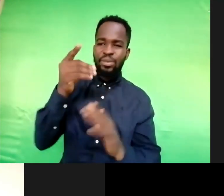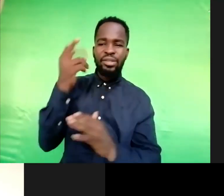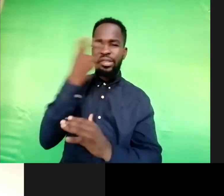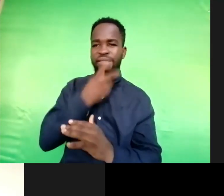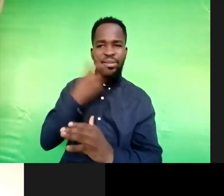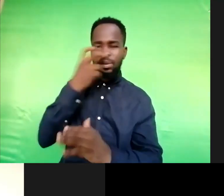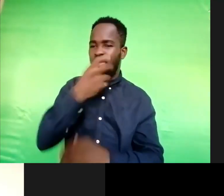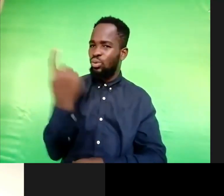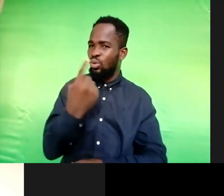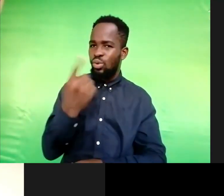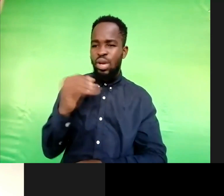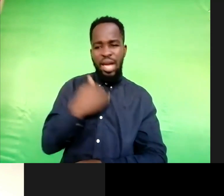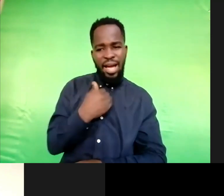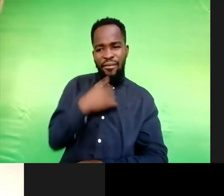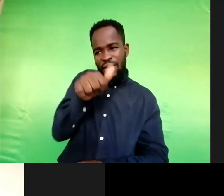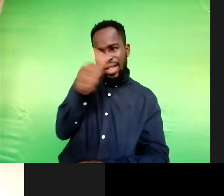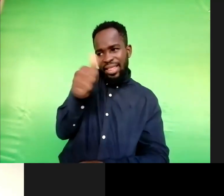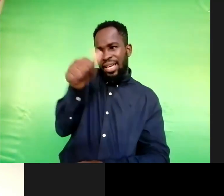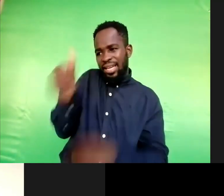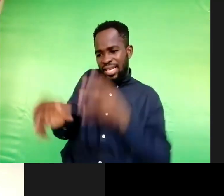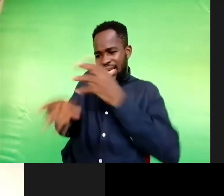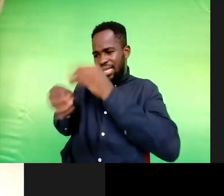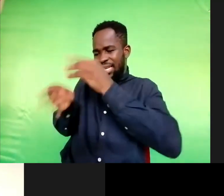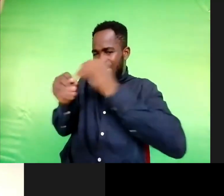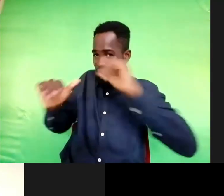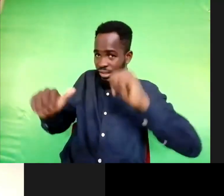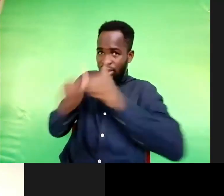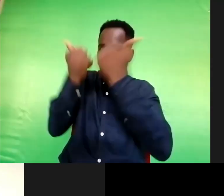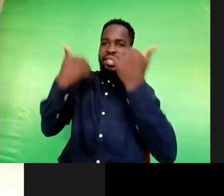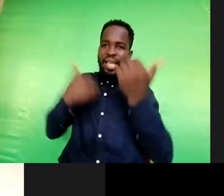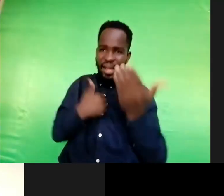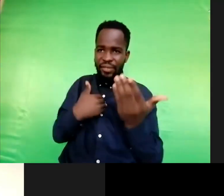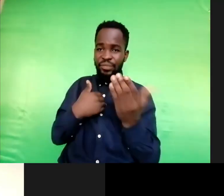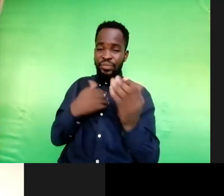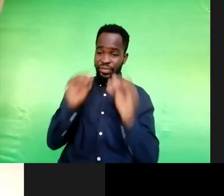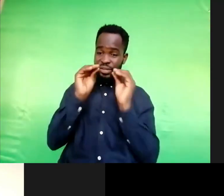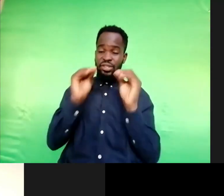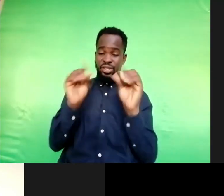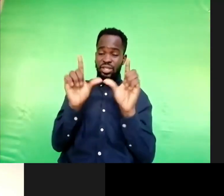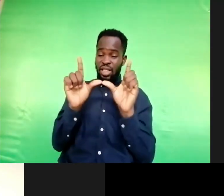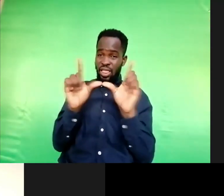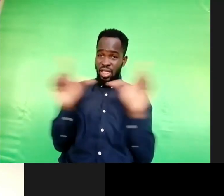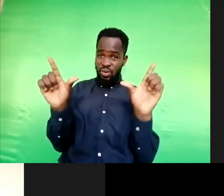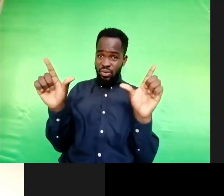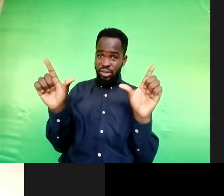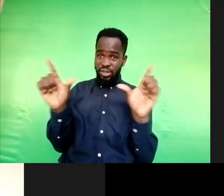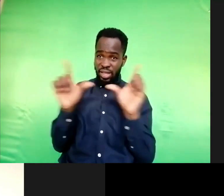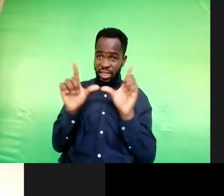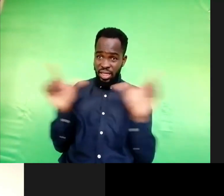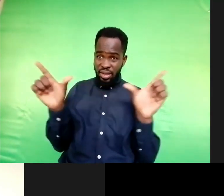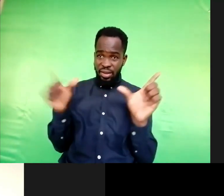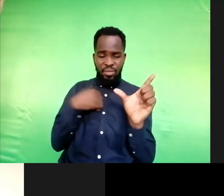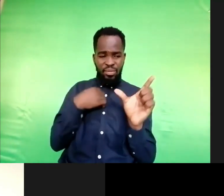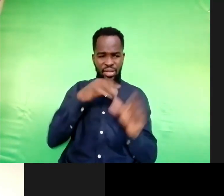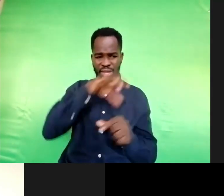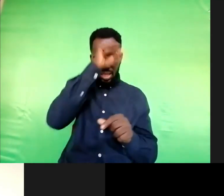other challenges that coming with their condition. So if we are teaching language, a child can